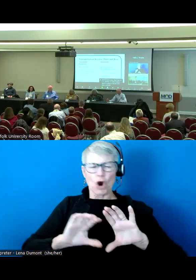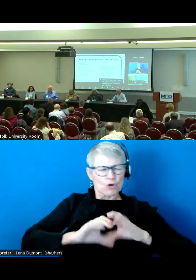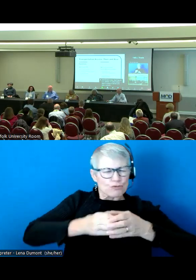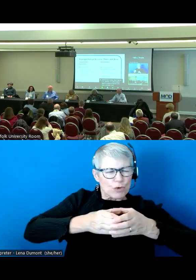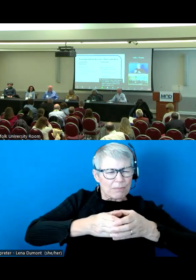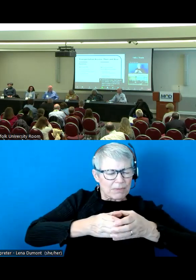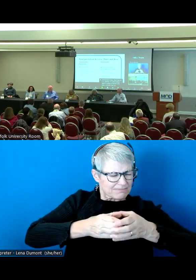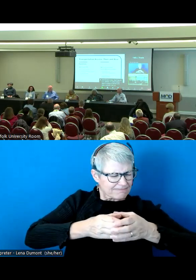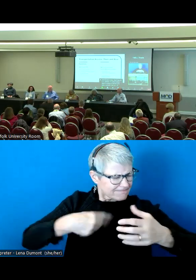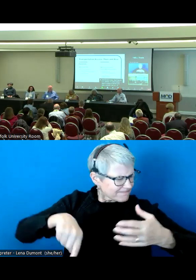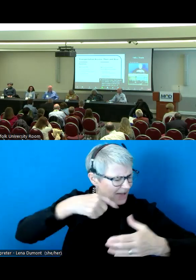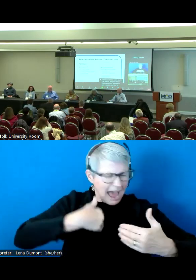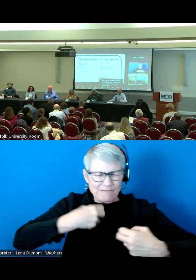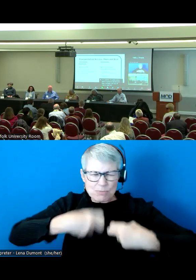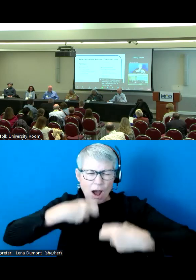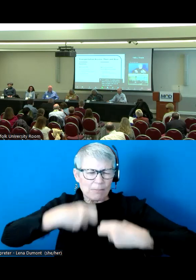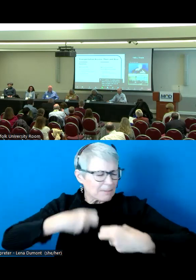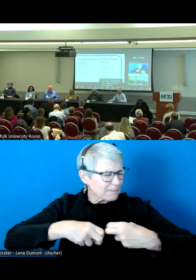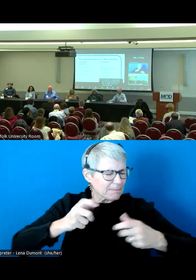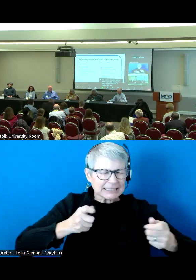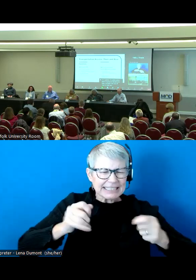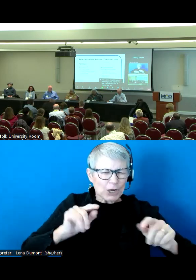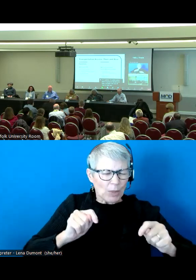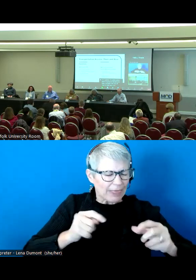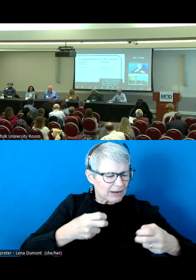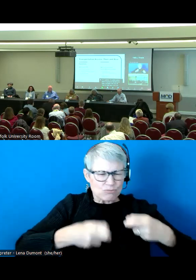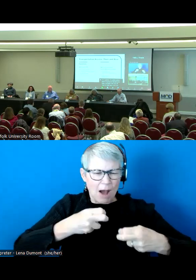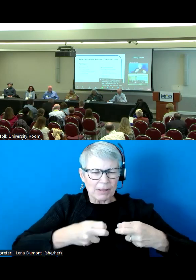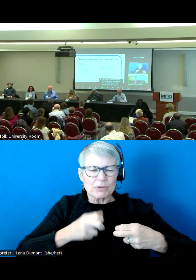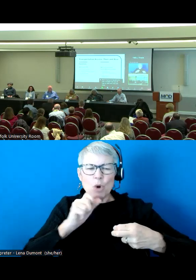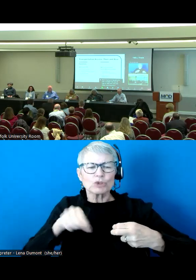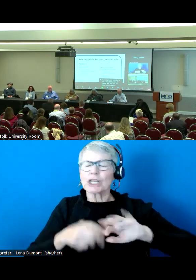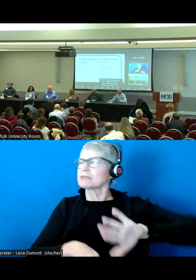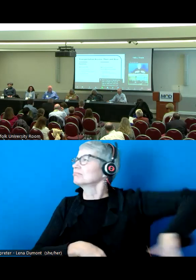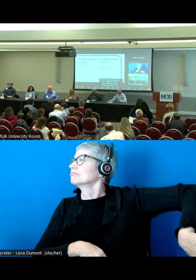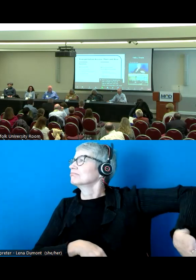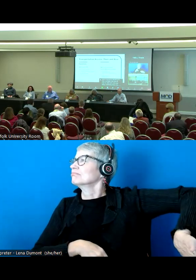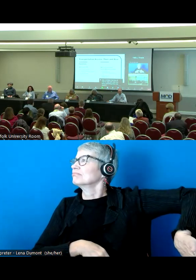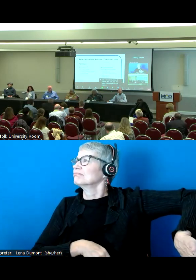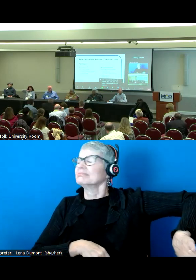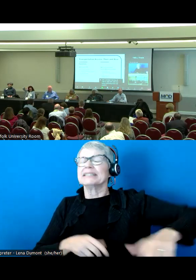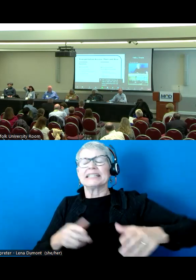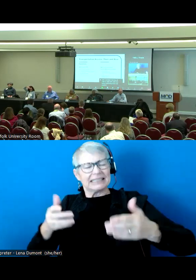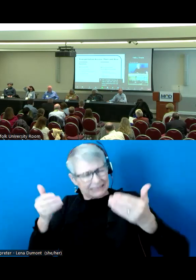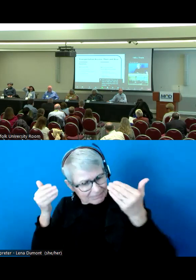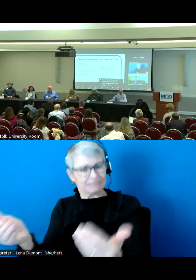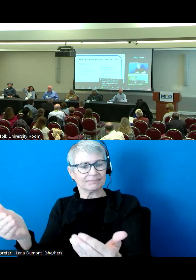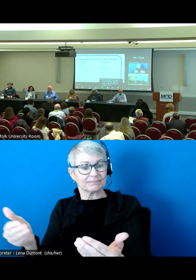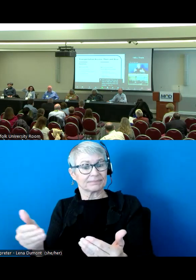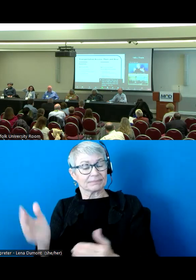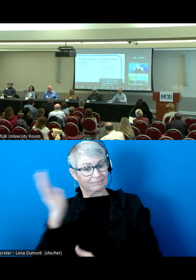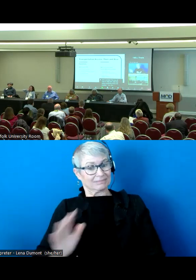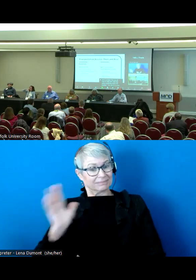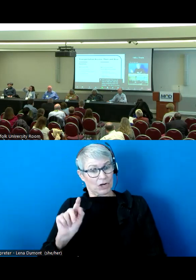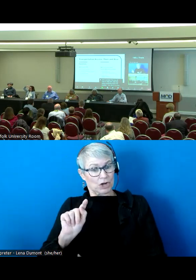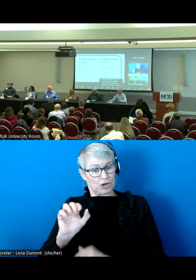with, look into doing something about the problem. Tom was by himself. We had a number of